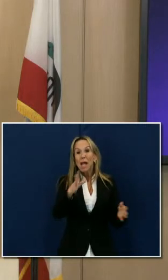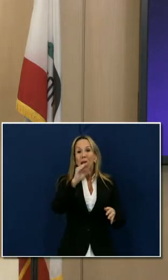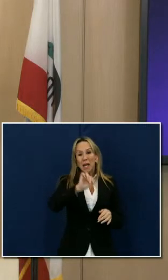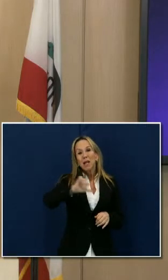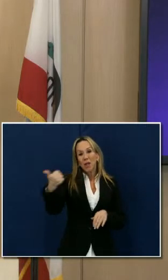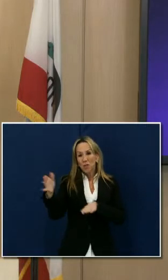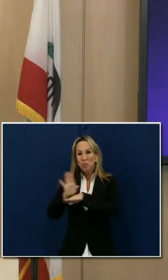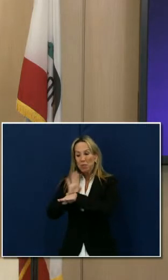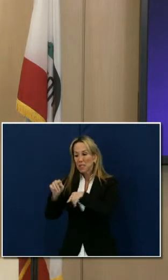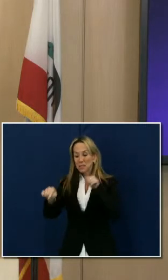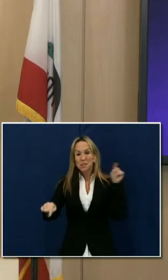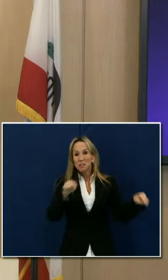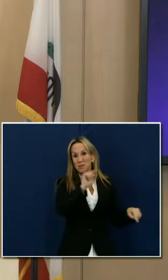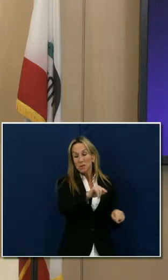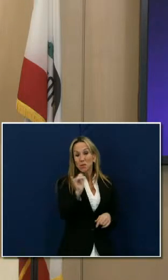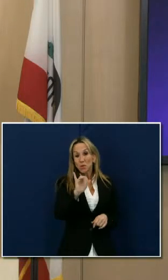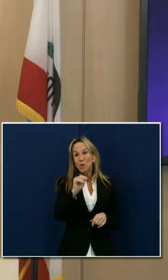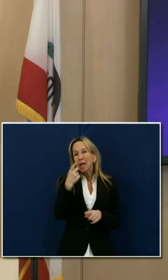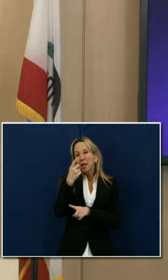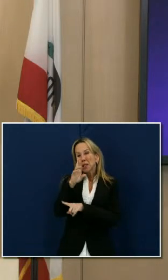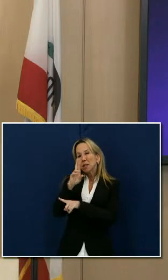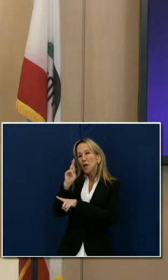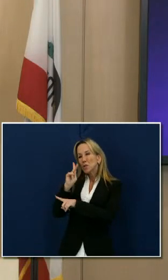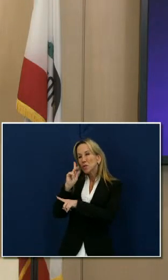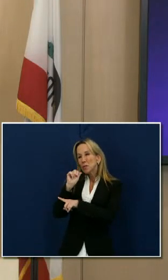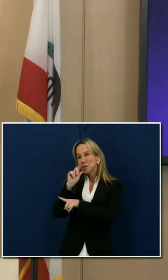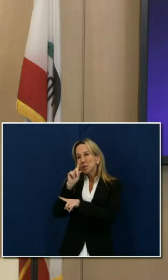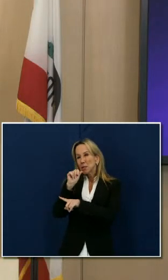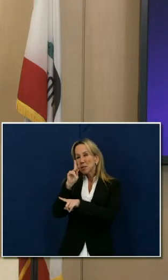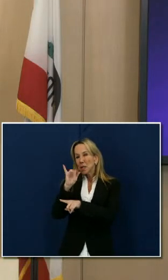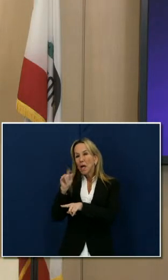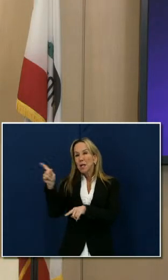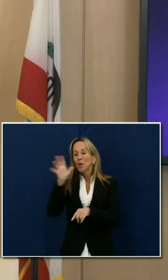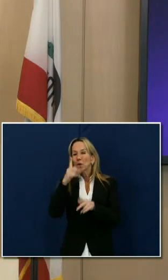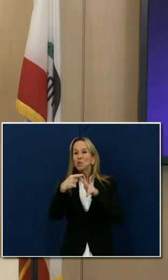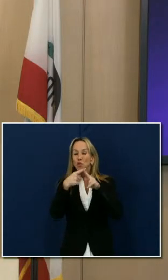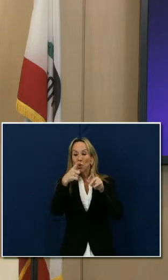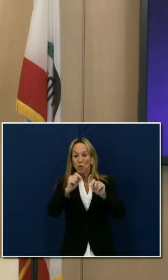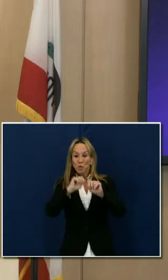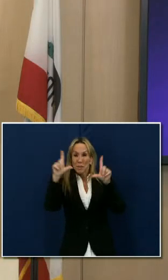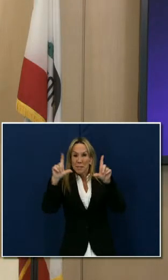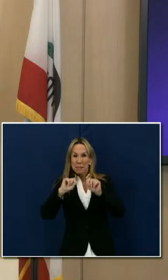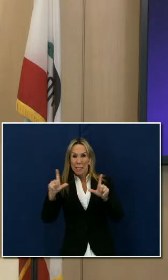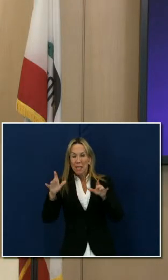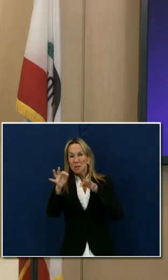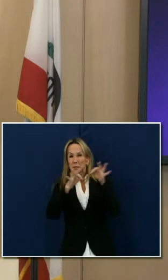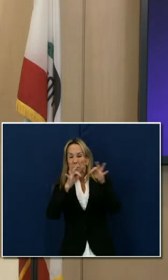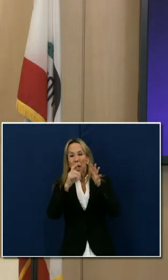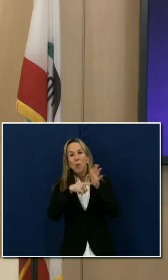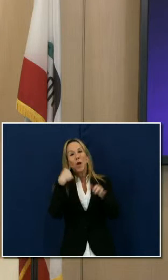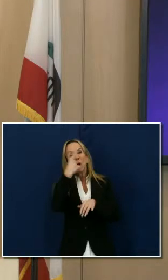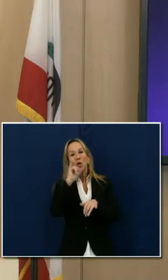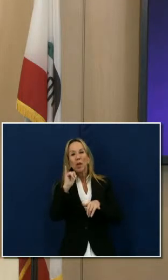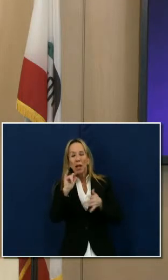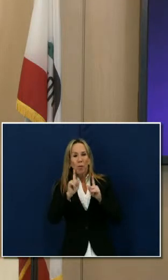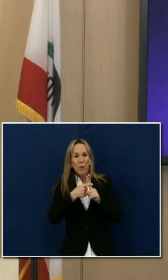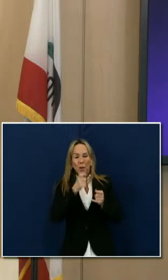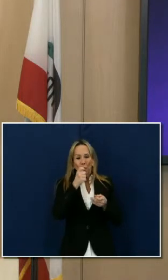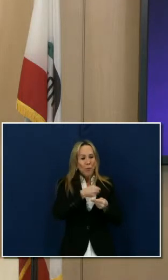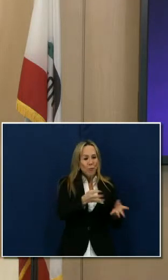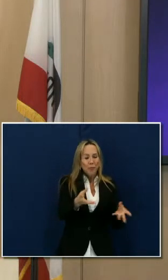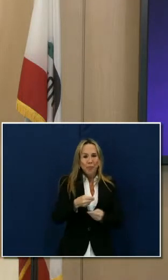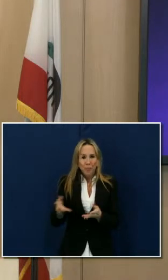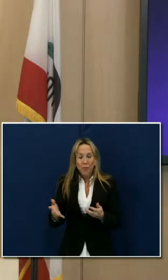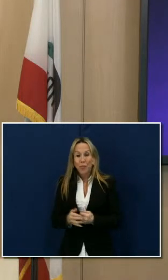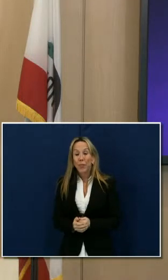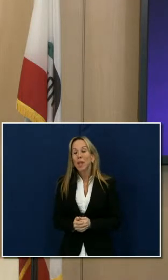other entities that will do that. And Dr. Kadaki is going to walk through some slides about the distribution process. I want to focus today on who is